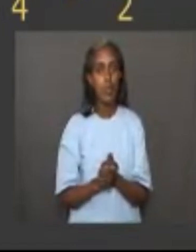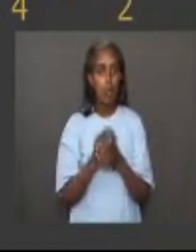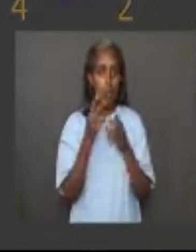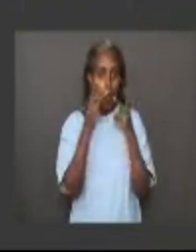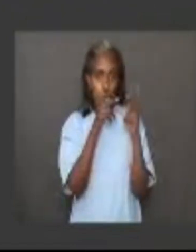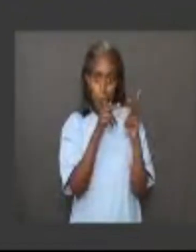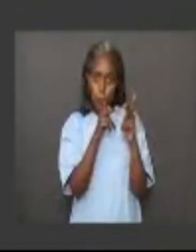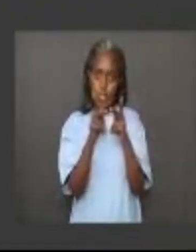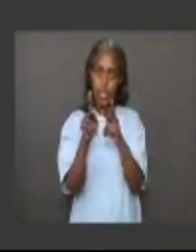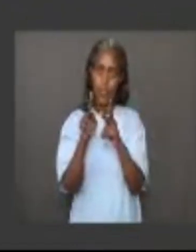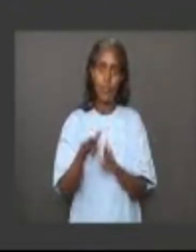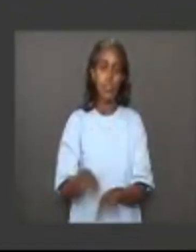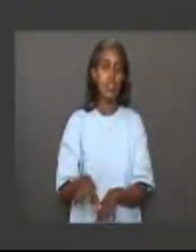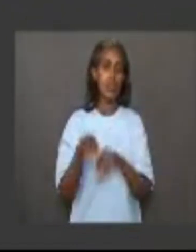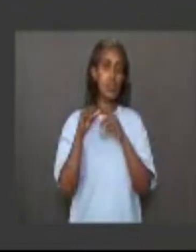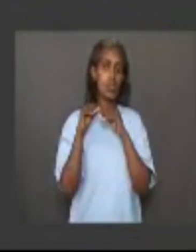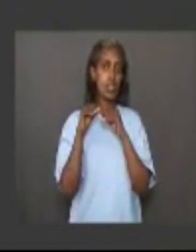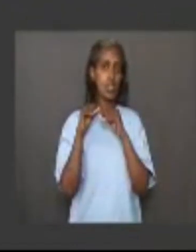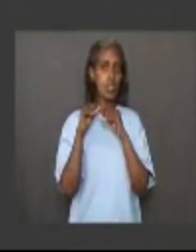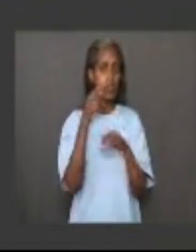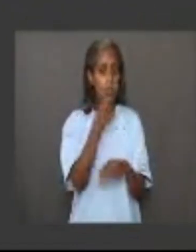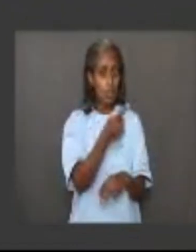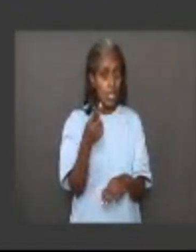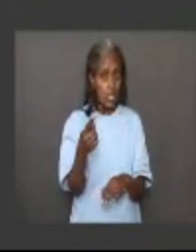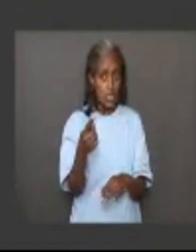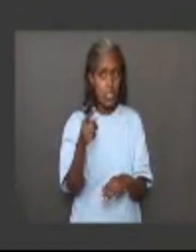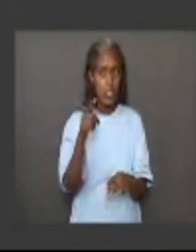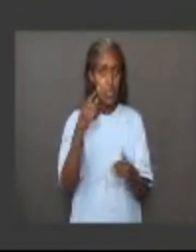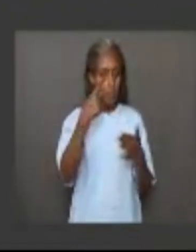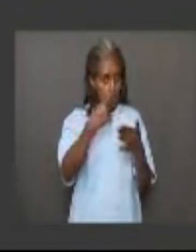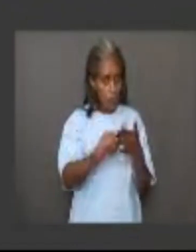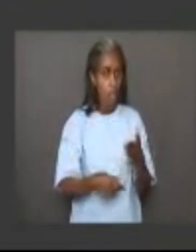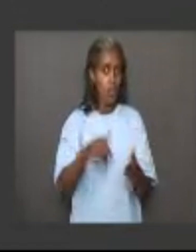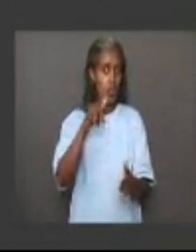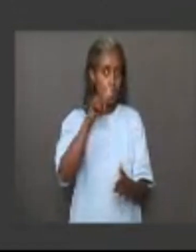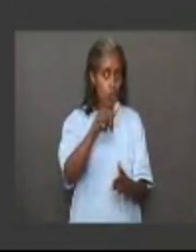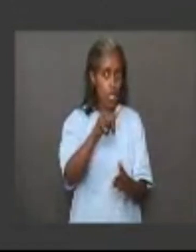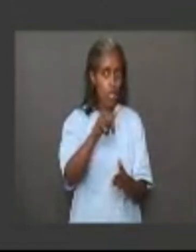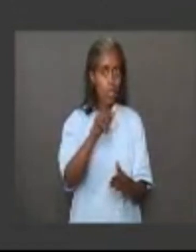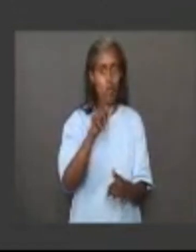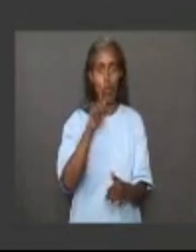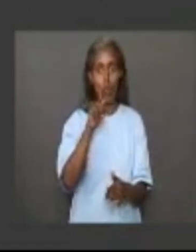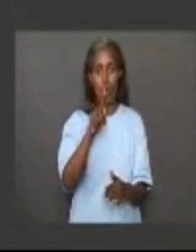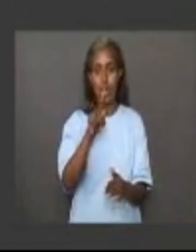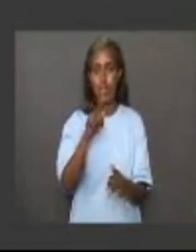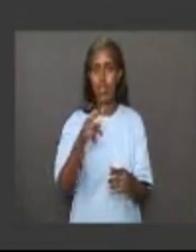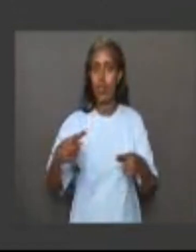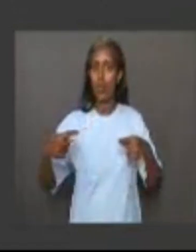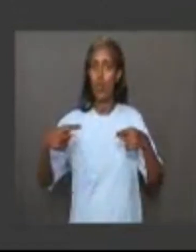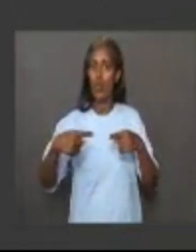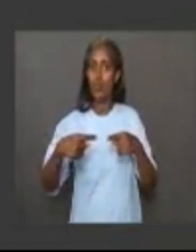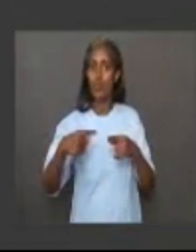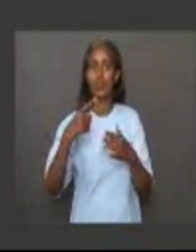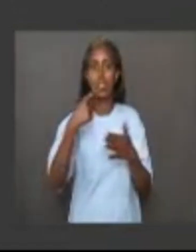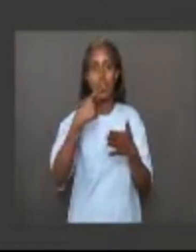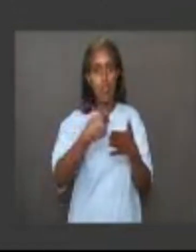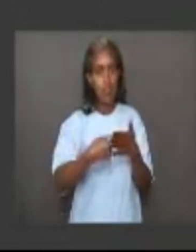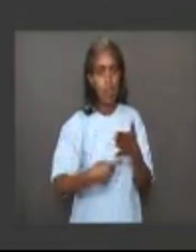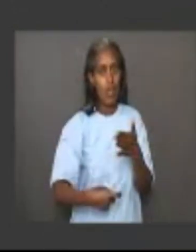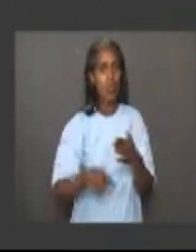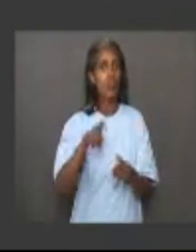Observe, students, that for each value of y, there is one corresponding value